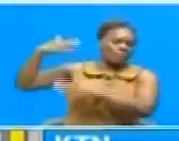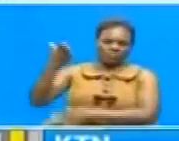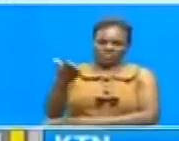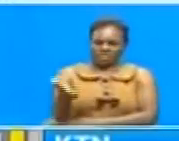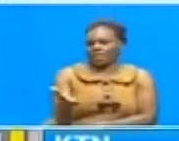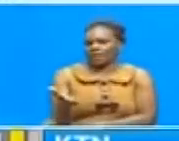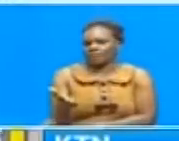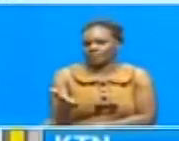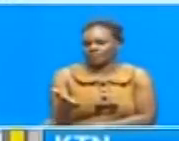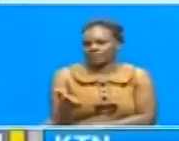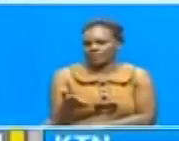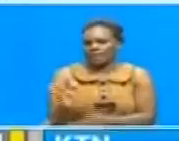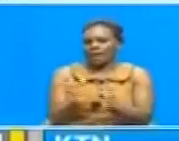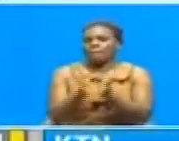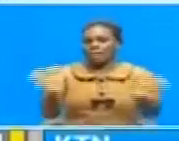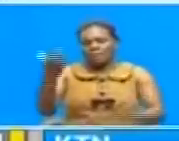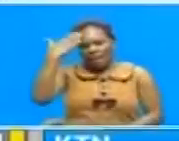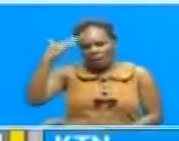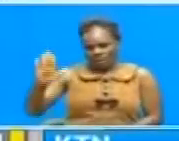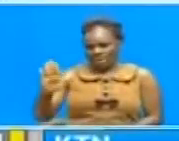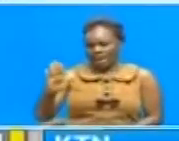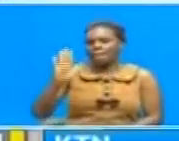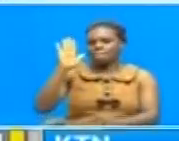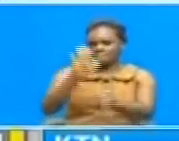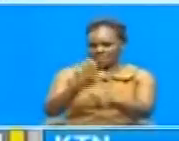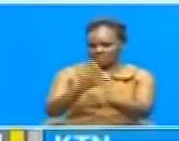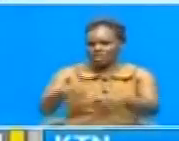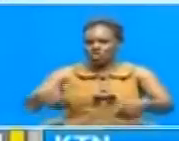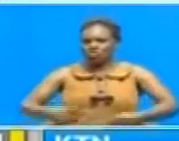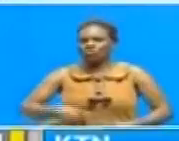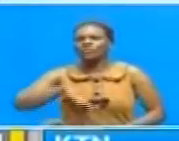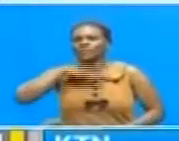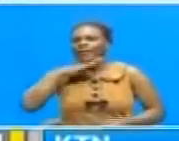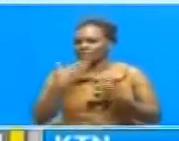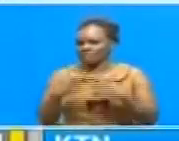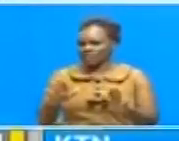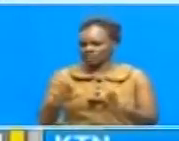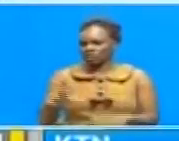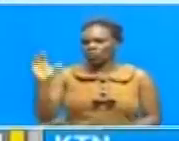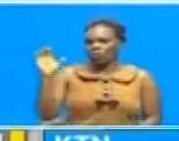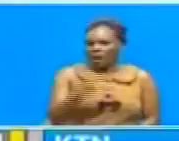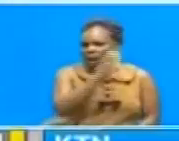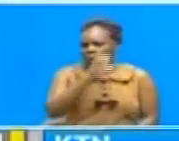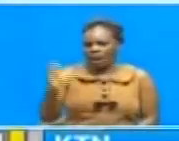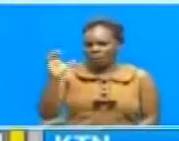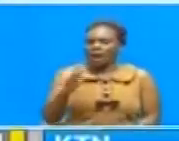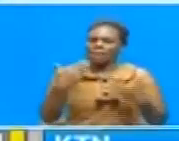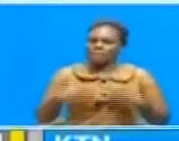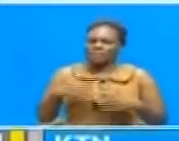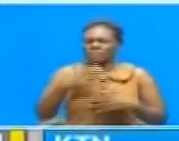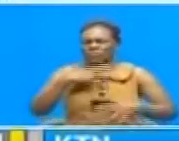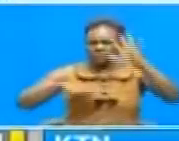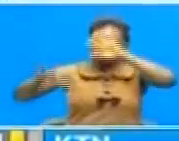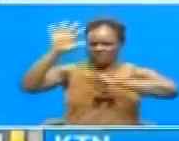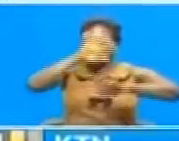and it is in public domain that so many youths have died out of these illicit brews. That's true. And people are so